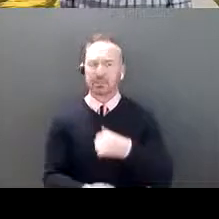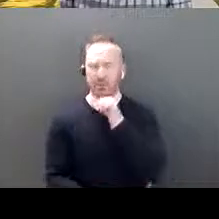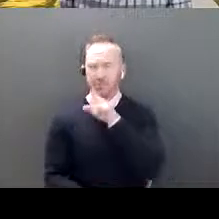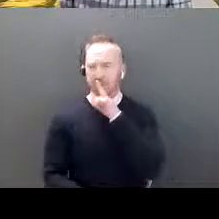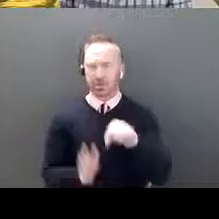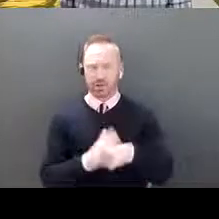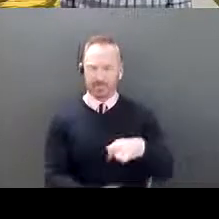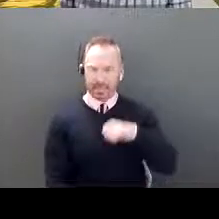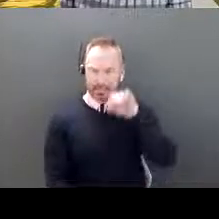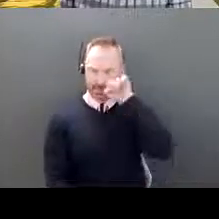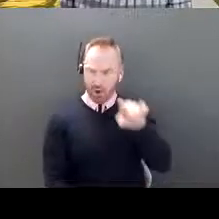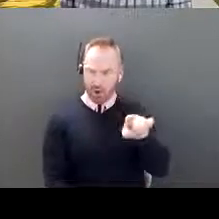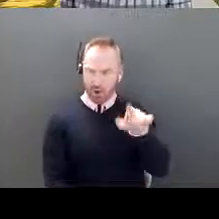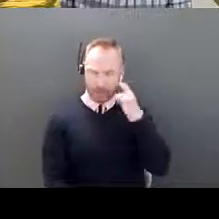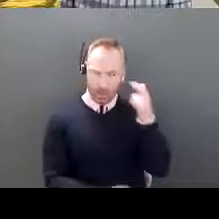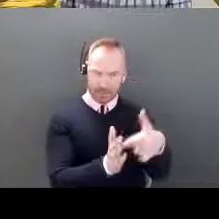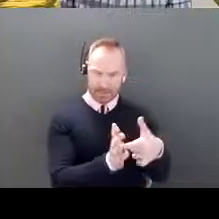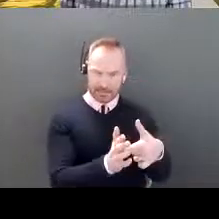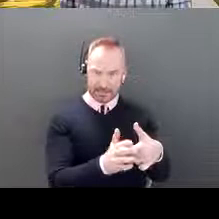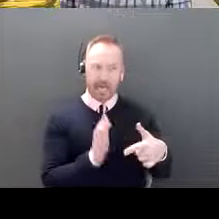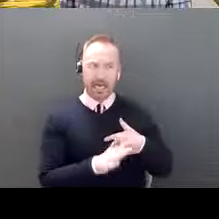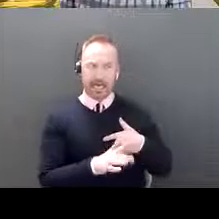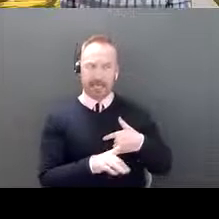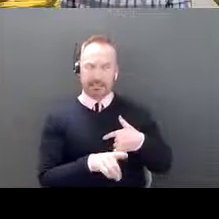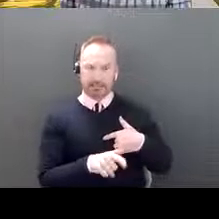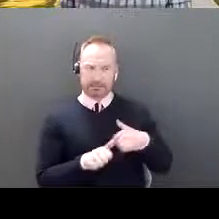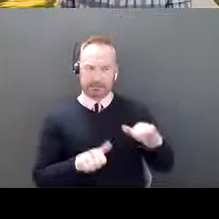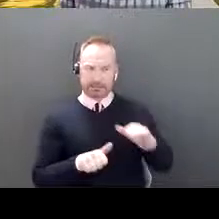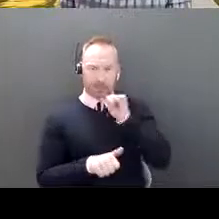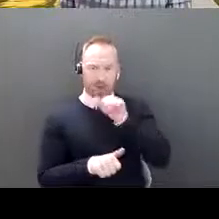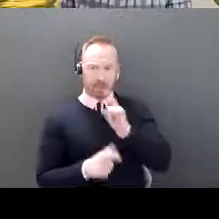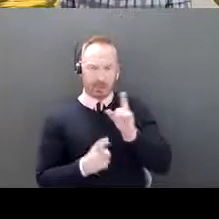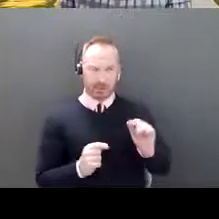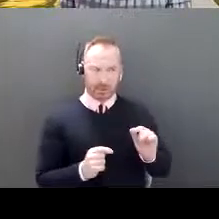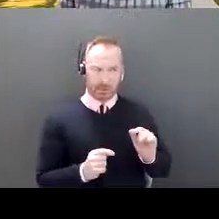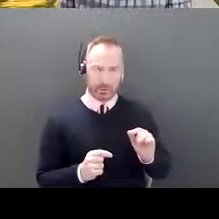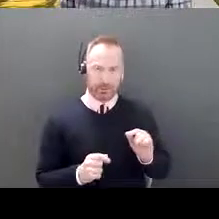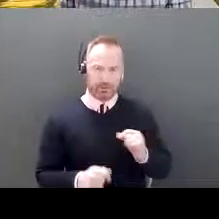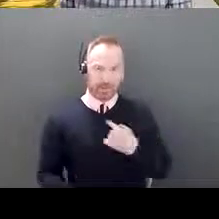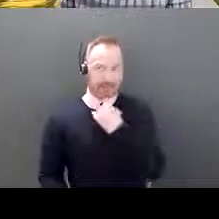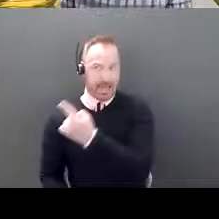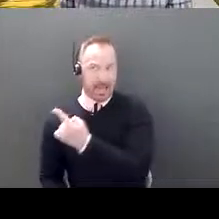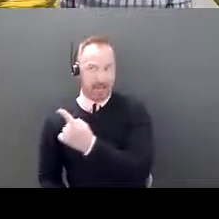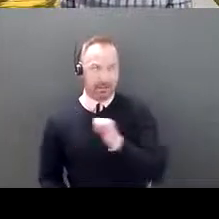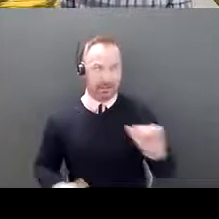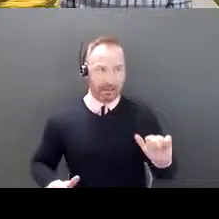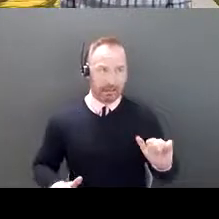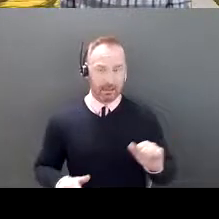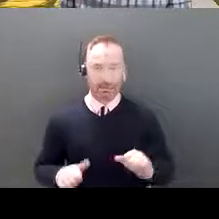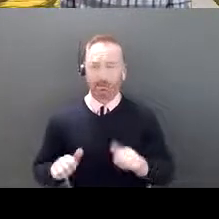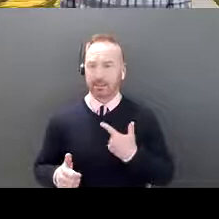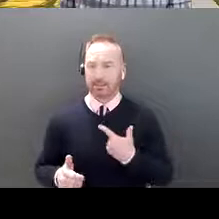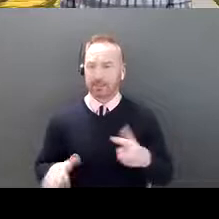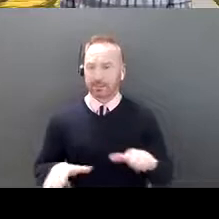or they haven't shared information with others to look at common concerns and the need to take action. Next slide.